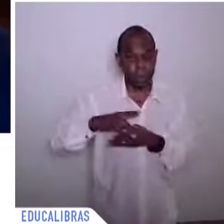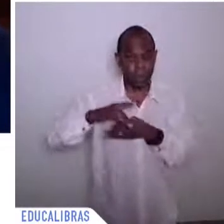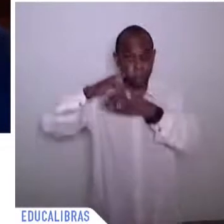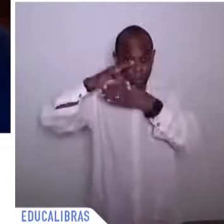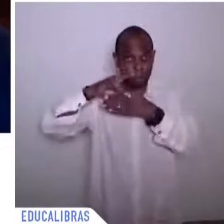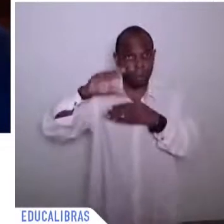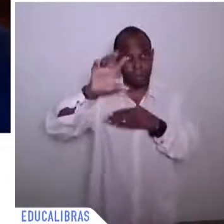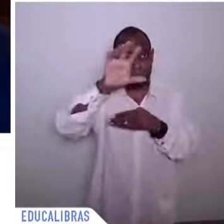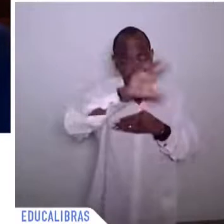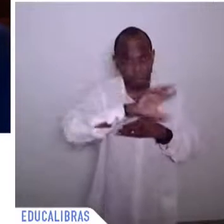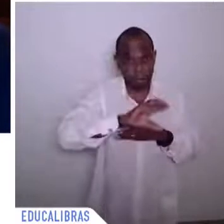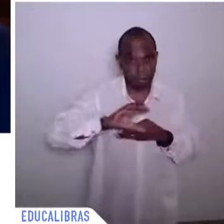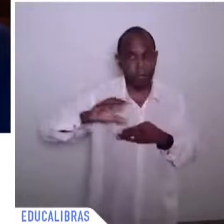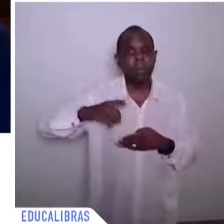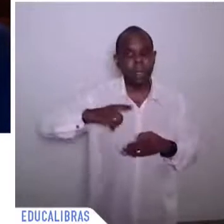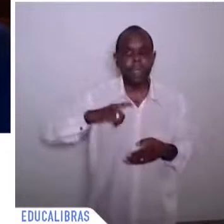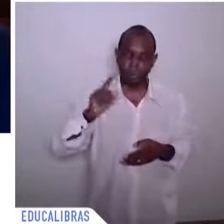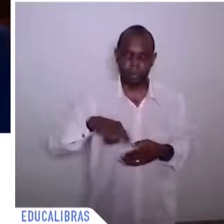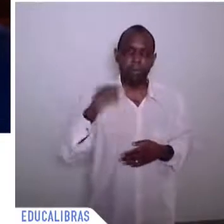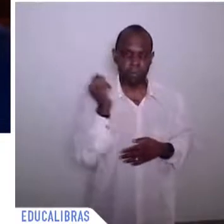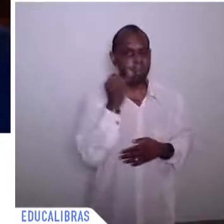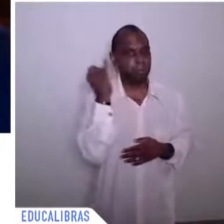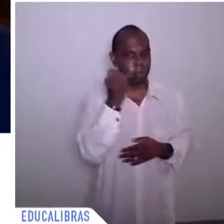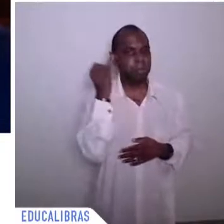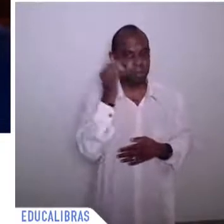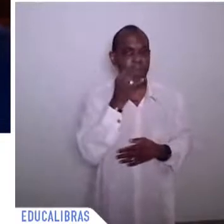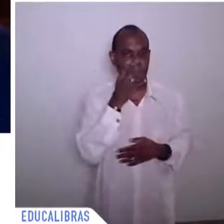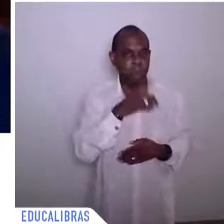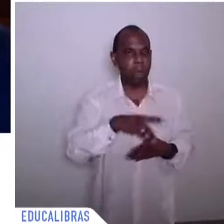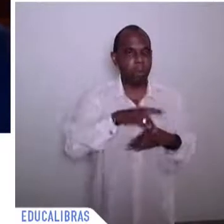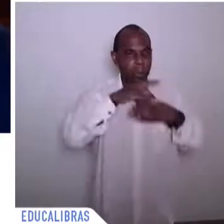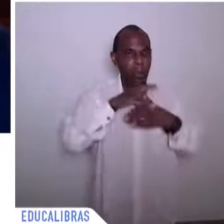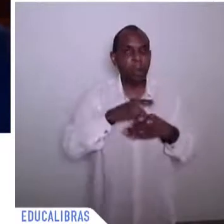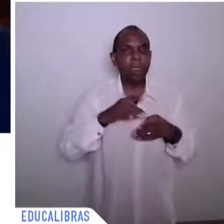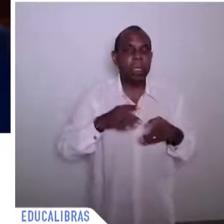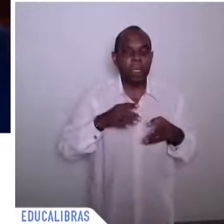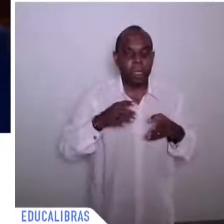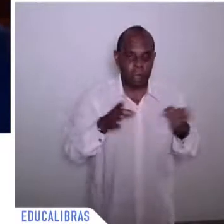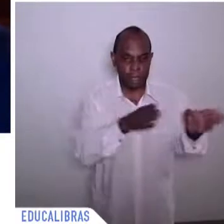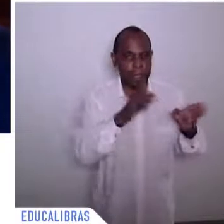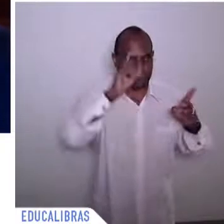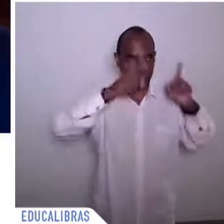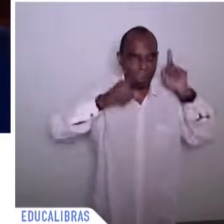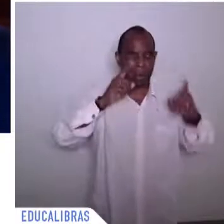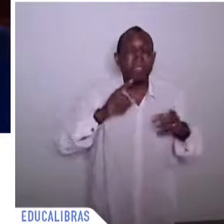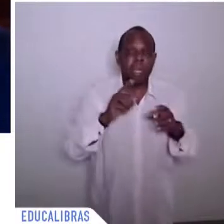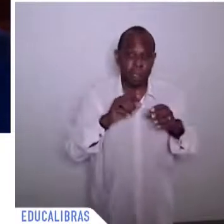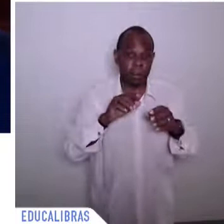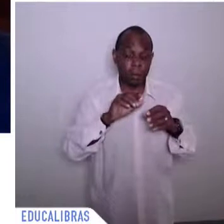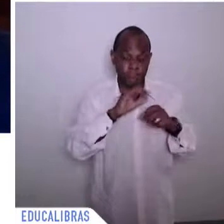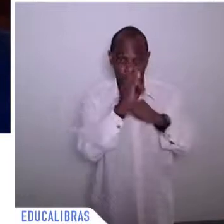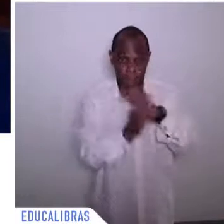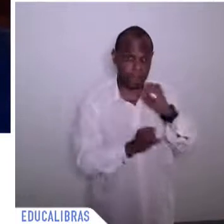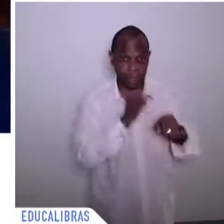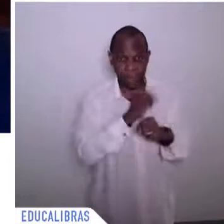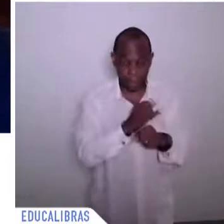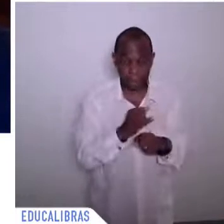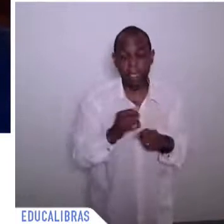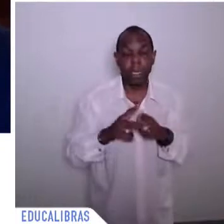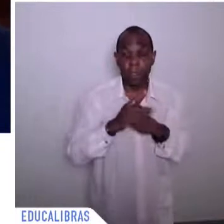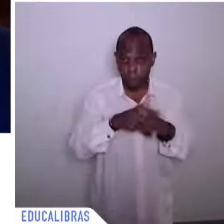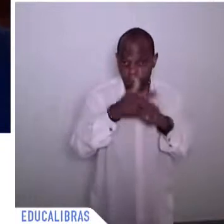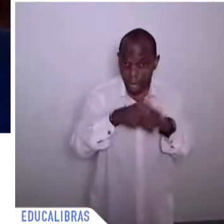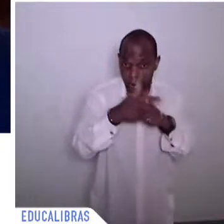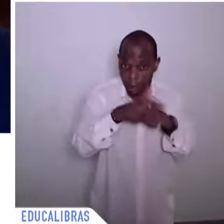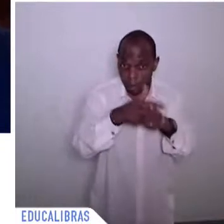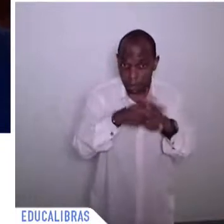Brazil, the role of leadership where the government is not present was essential during the pandemics,